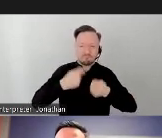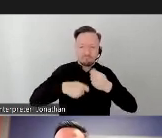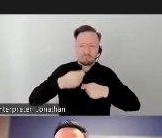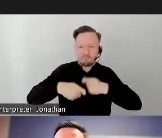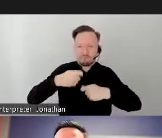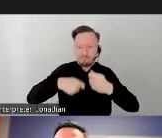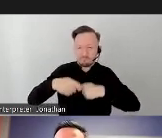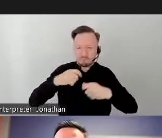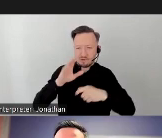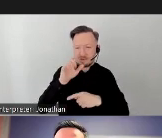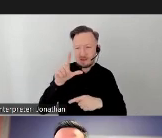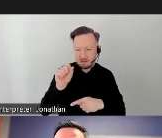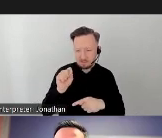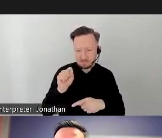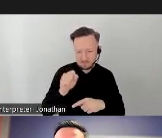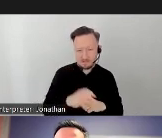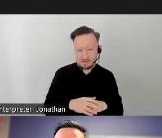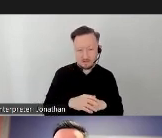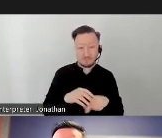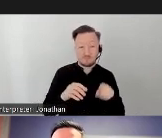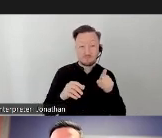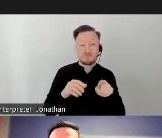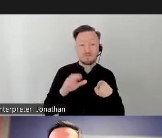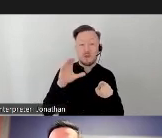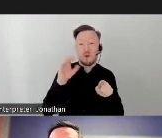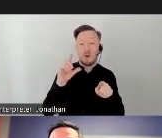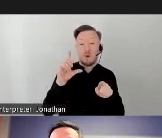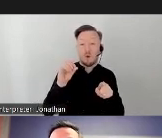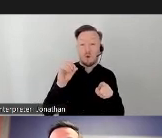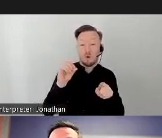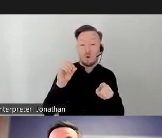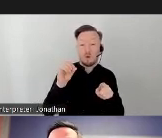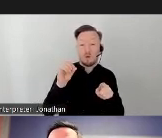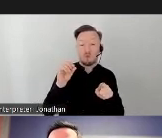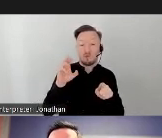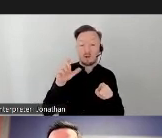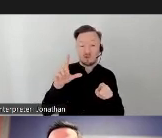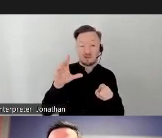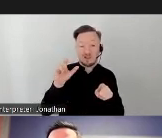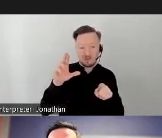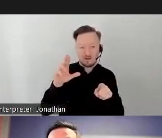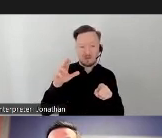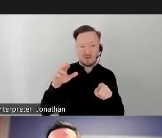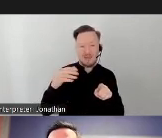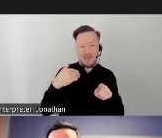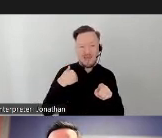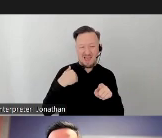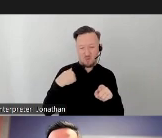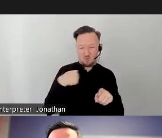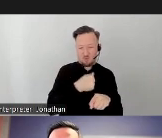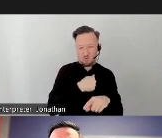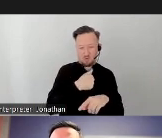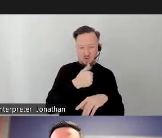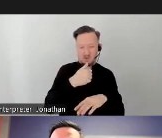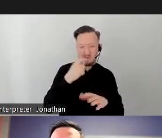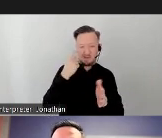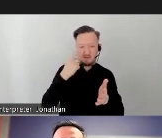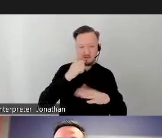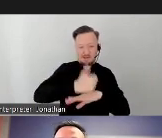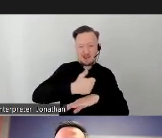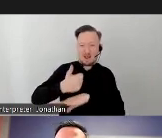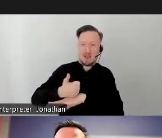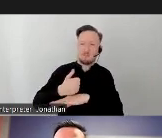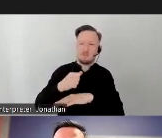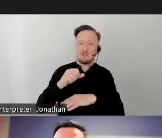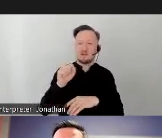As you can see, the colorectal cancer, usually we define stages based on where the tumor is. If you